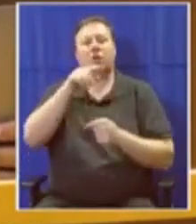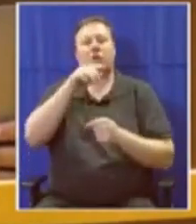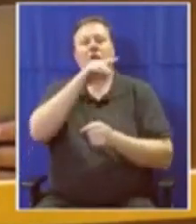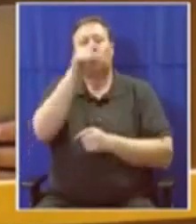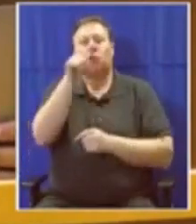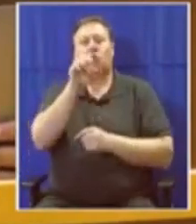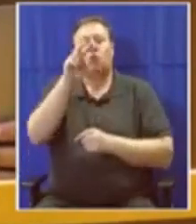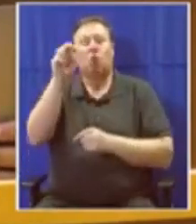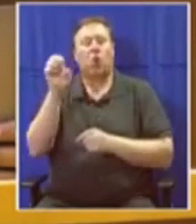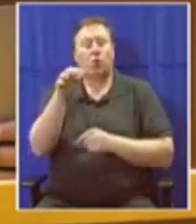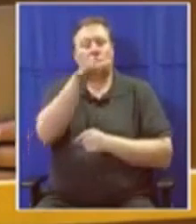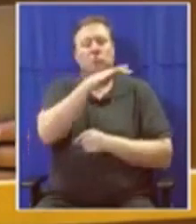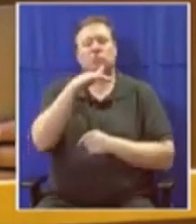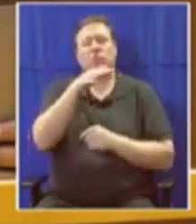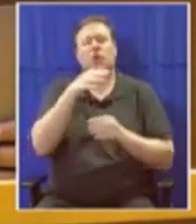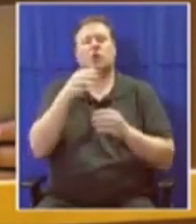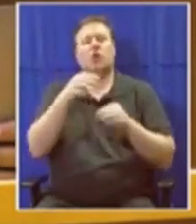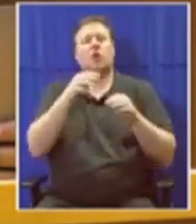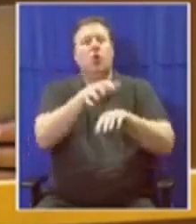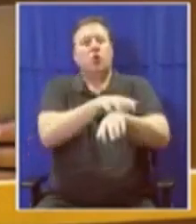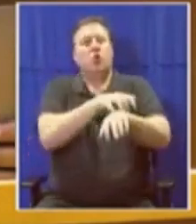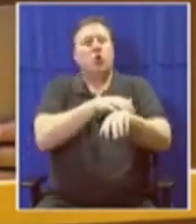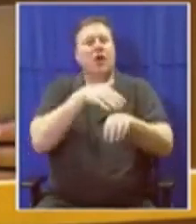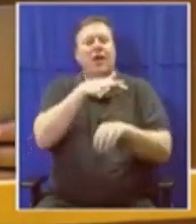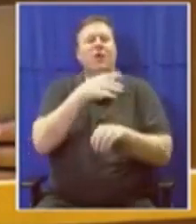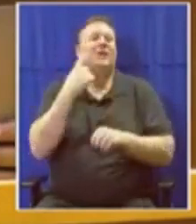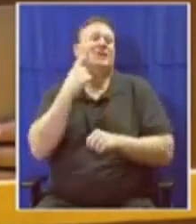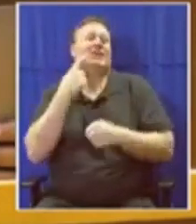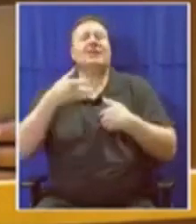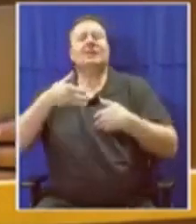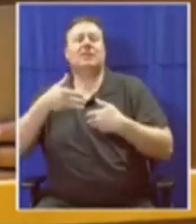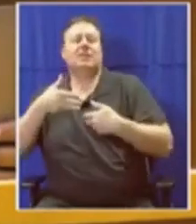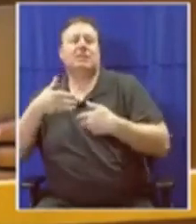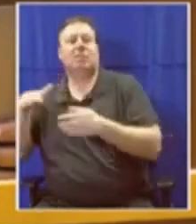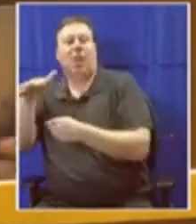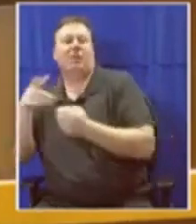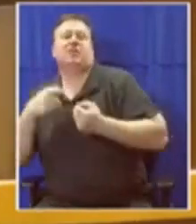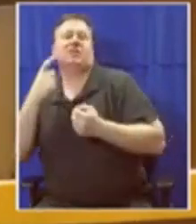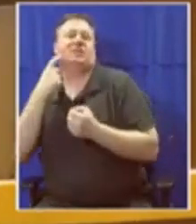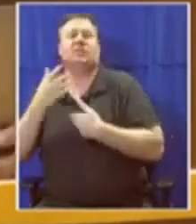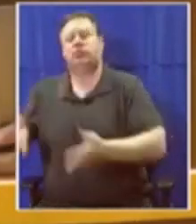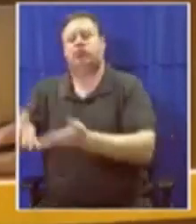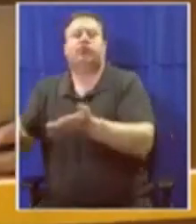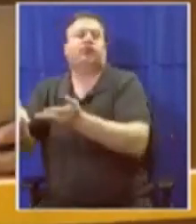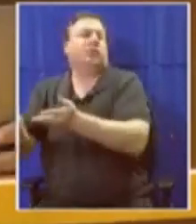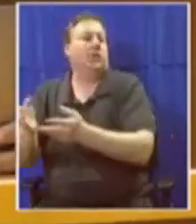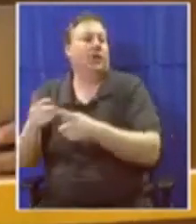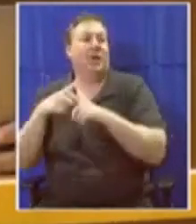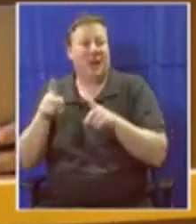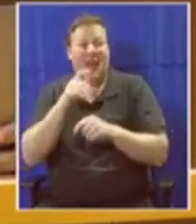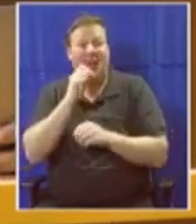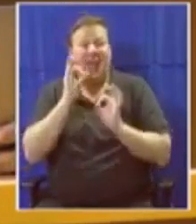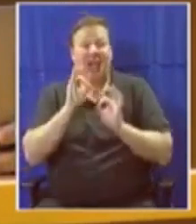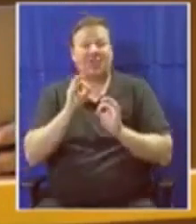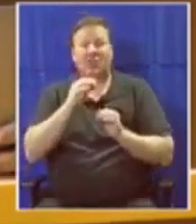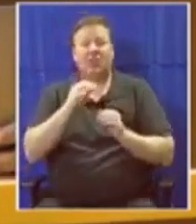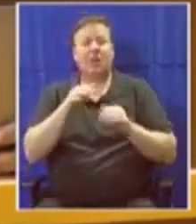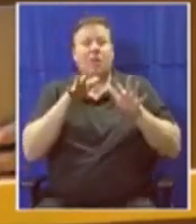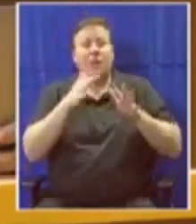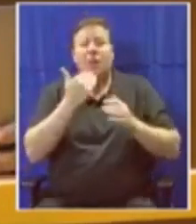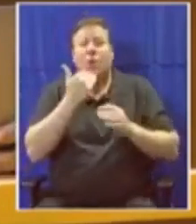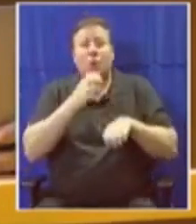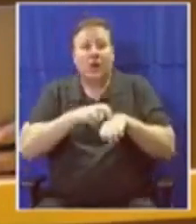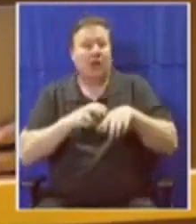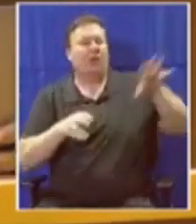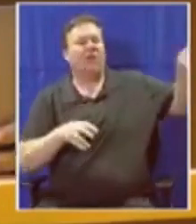has chosen easy spaces that will act as if they're stimulating the growth of SMMEs when the reality is that they are far removed from the people that who need